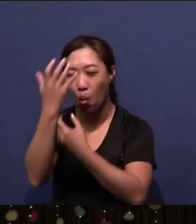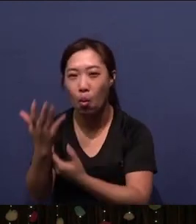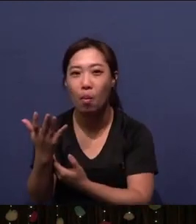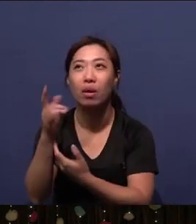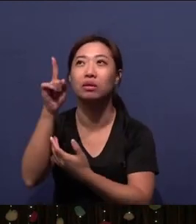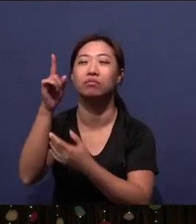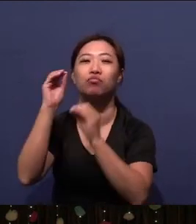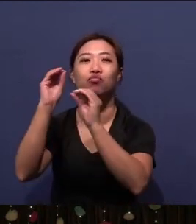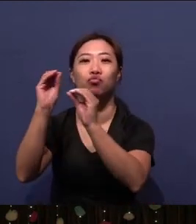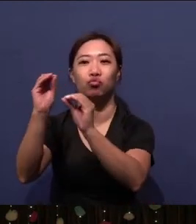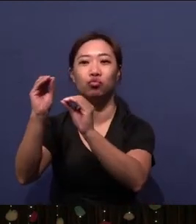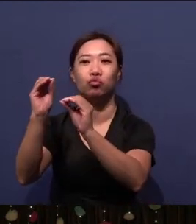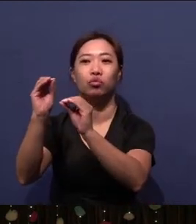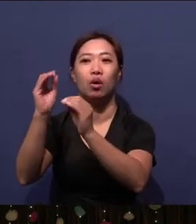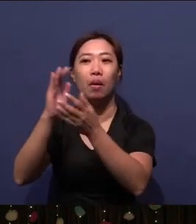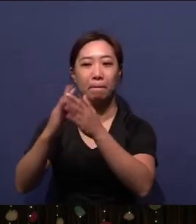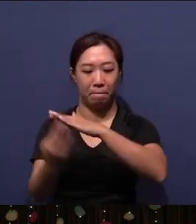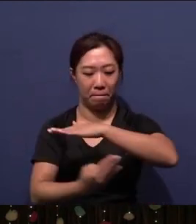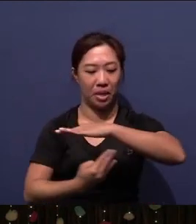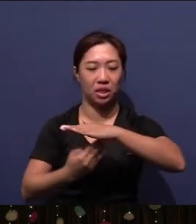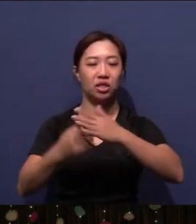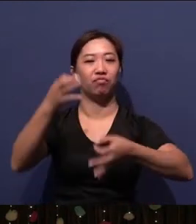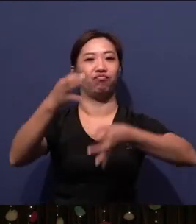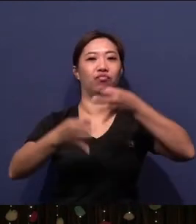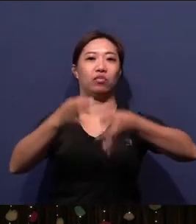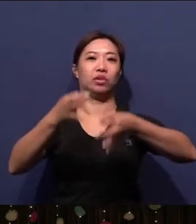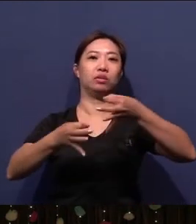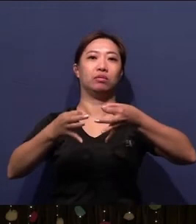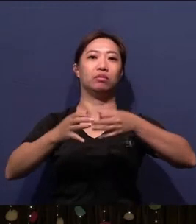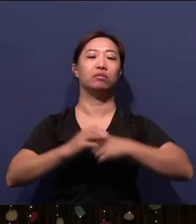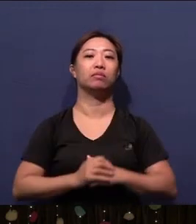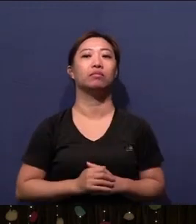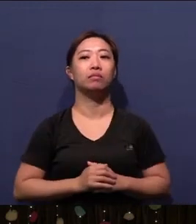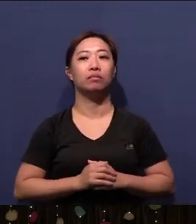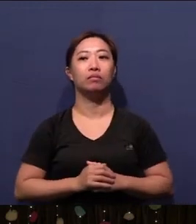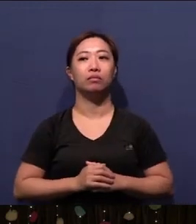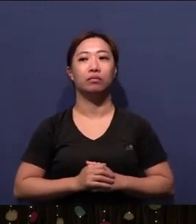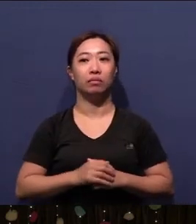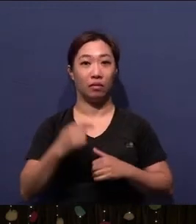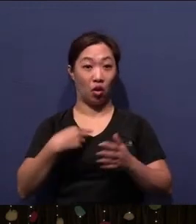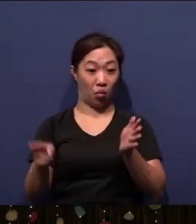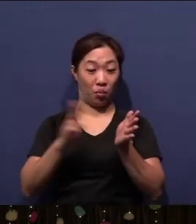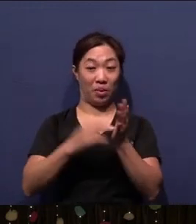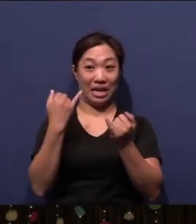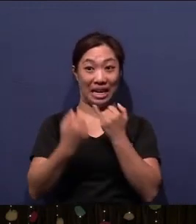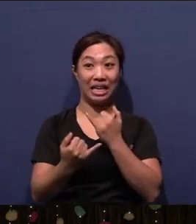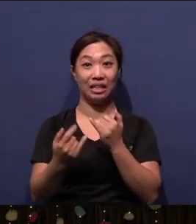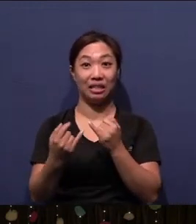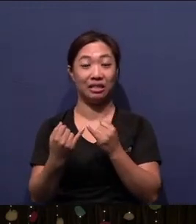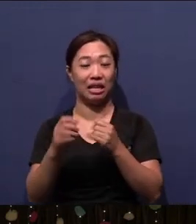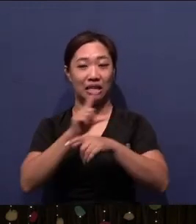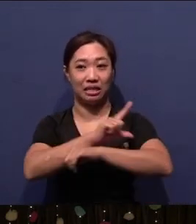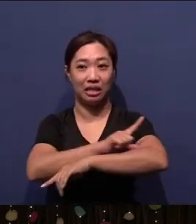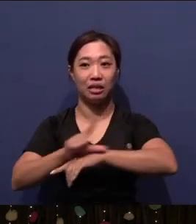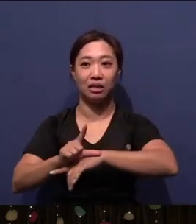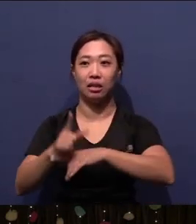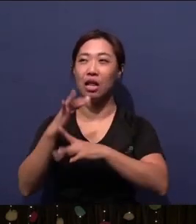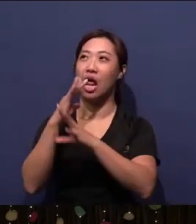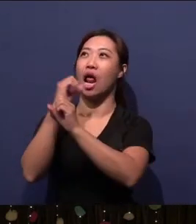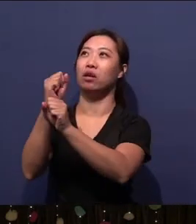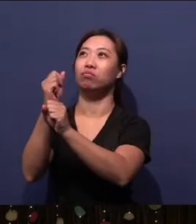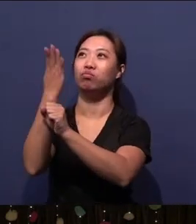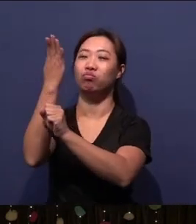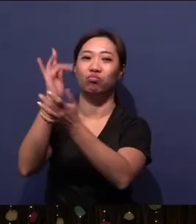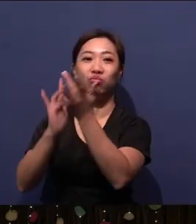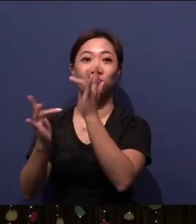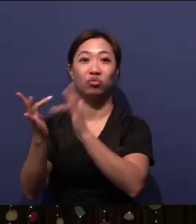to his teaching will be the basis of judgment." Let me repeat the last line. An allegiance